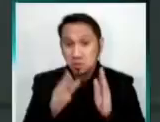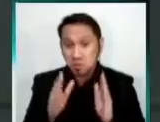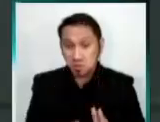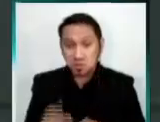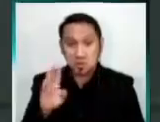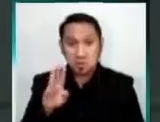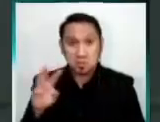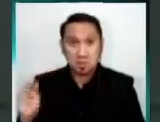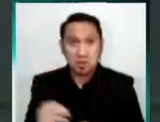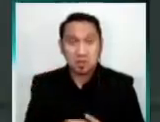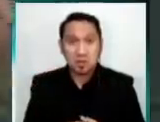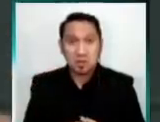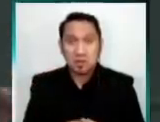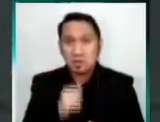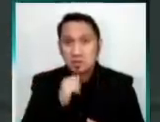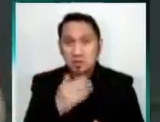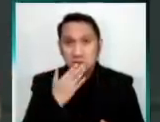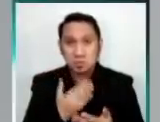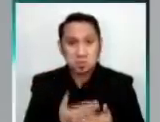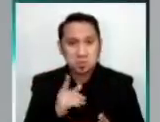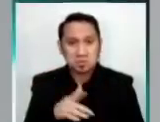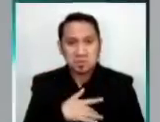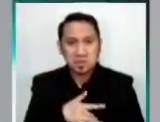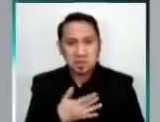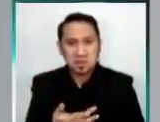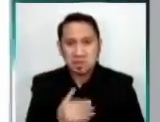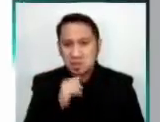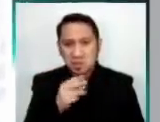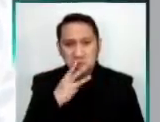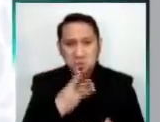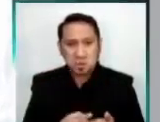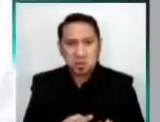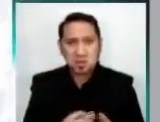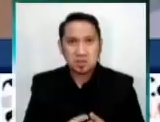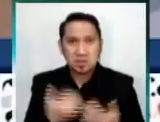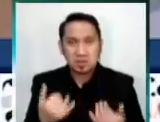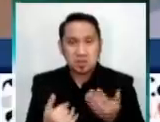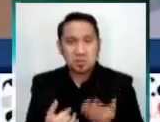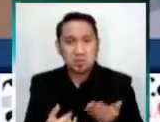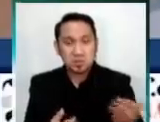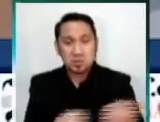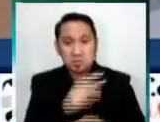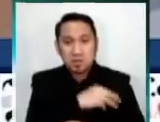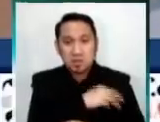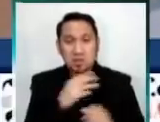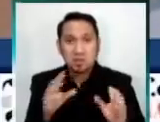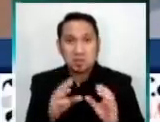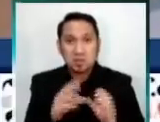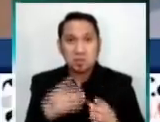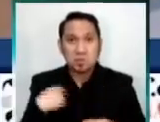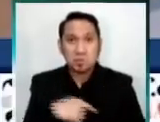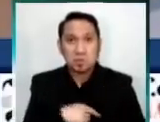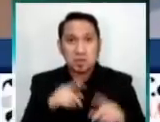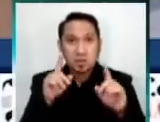Barcena, hindi maganda ang pakiramdam ni Marcos. Binasa sa korte ang kanyang medical certificate. Upon examination,